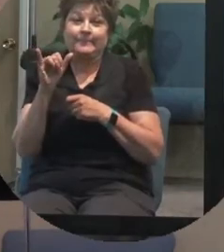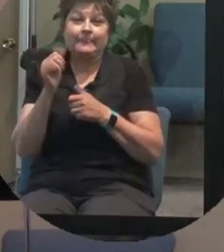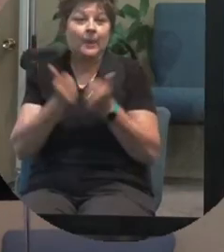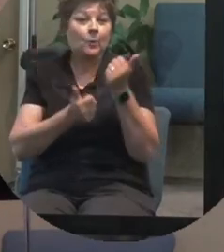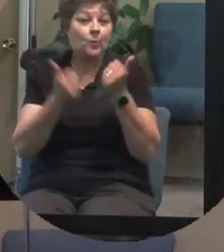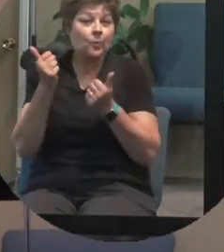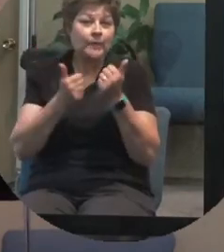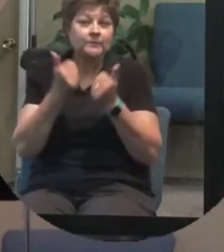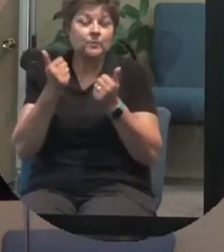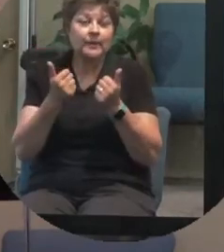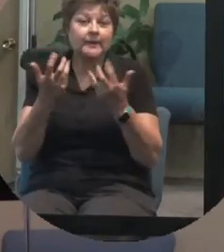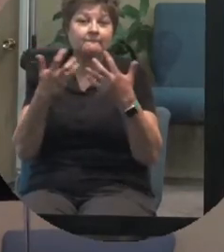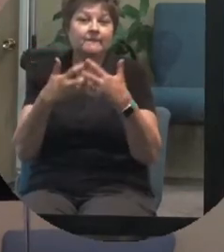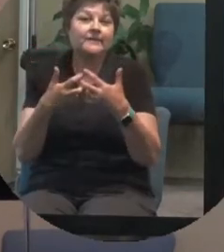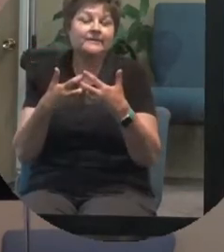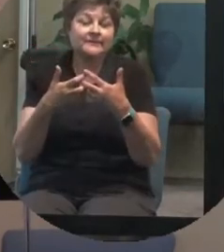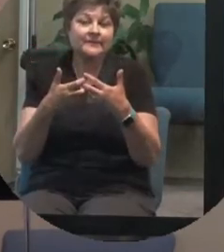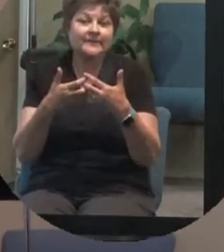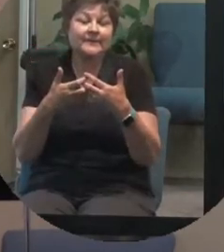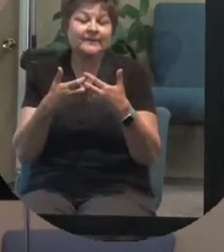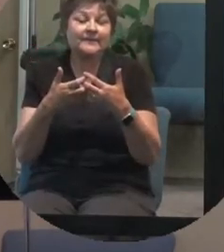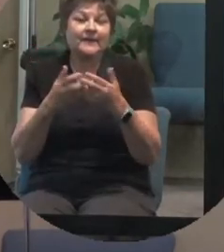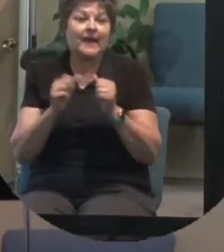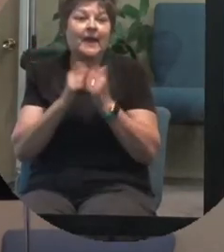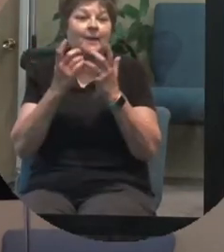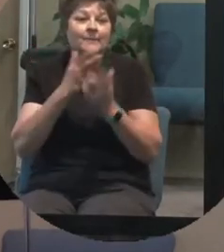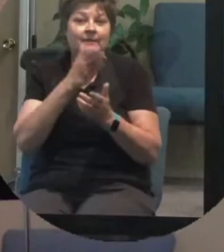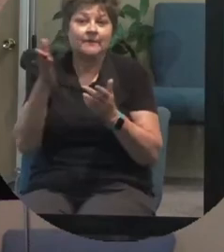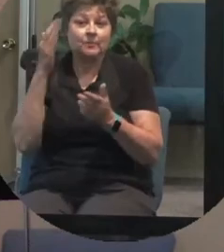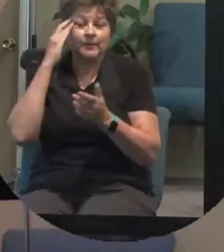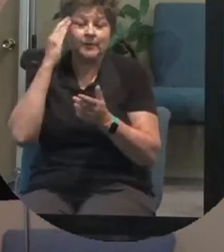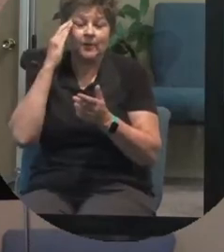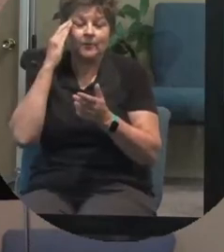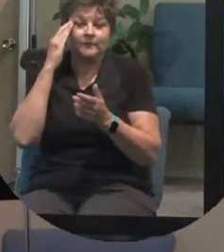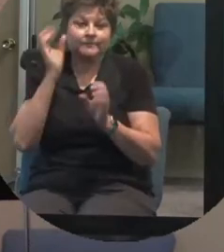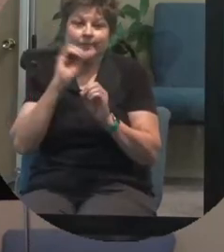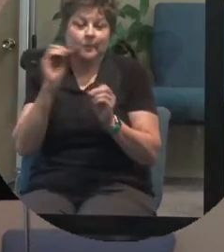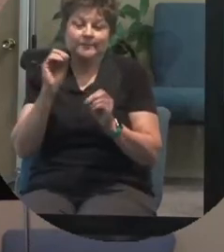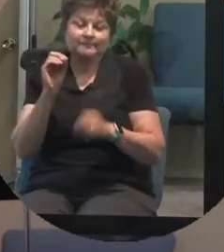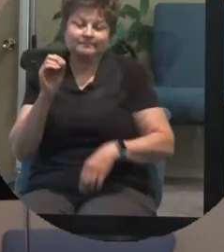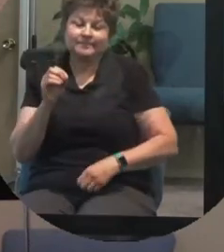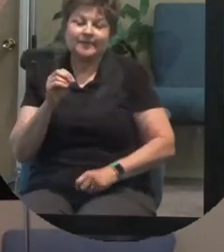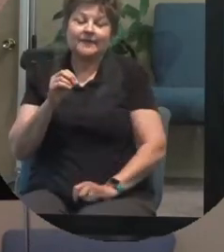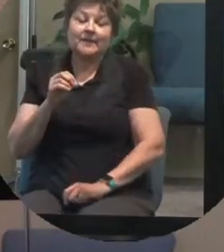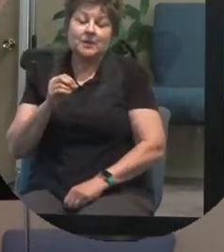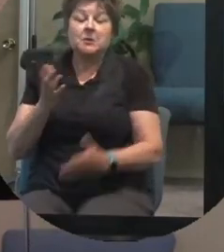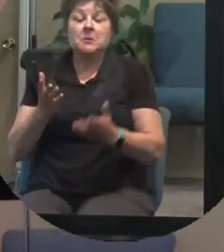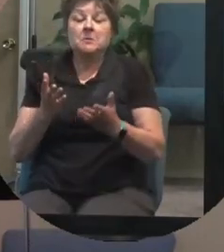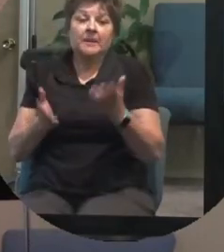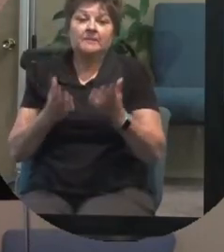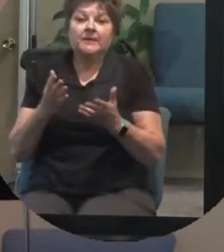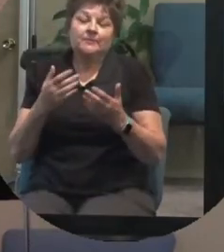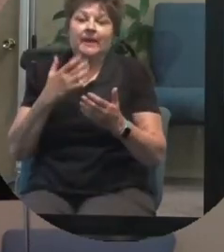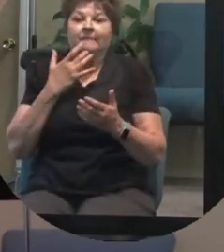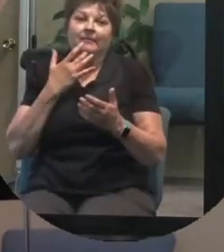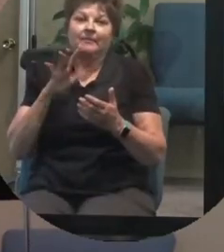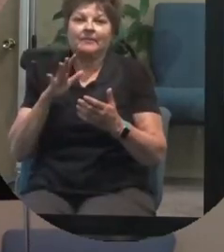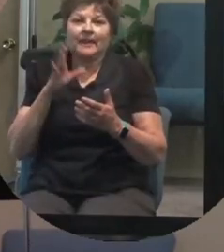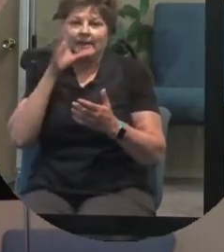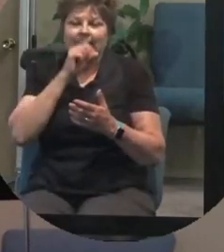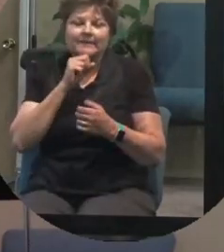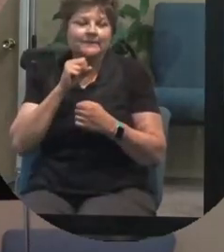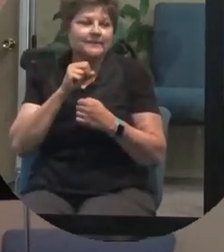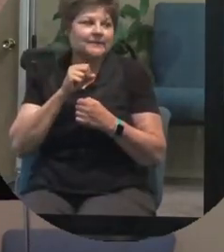Which one fits? How many of you would know? Nobody. You might have a lucky guess. So here's what I